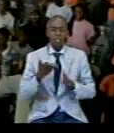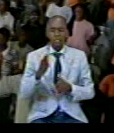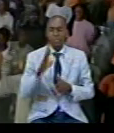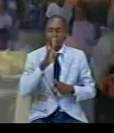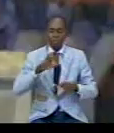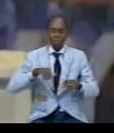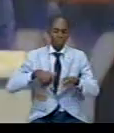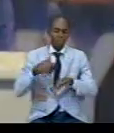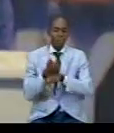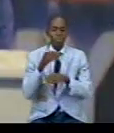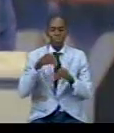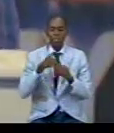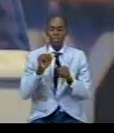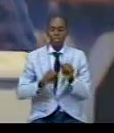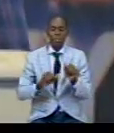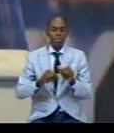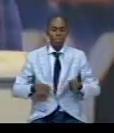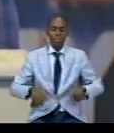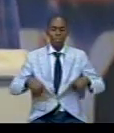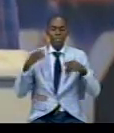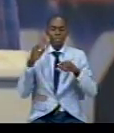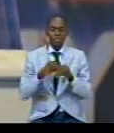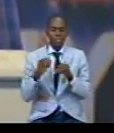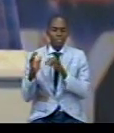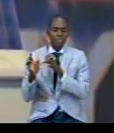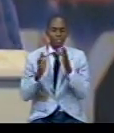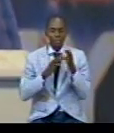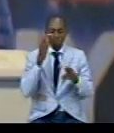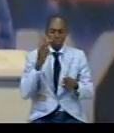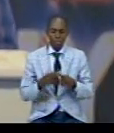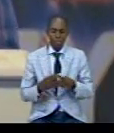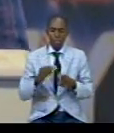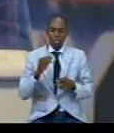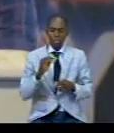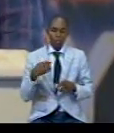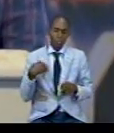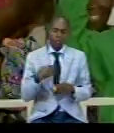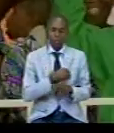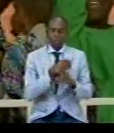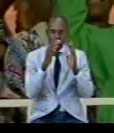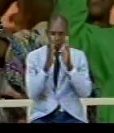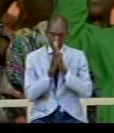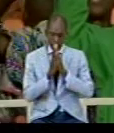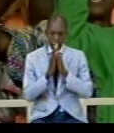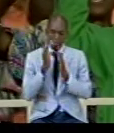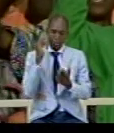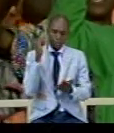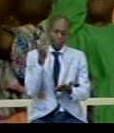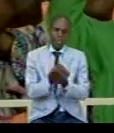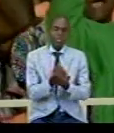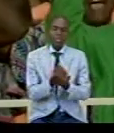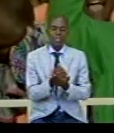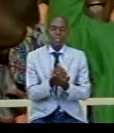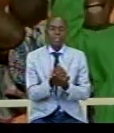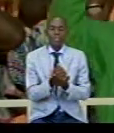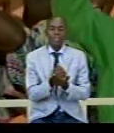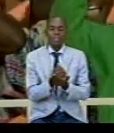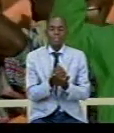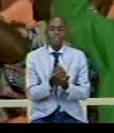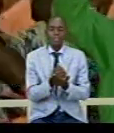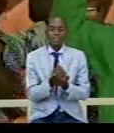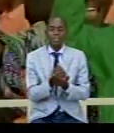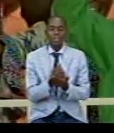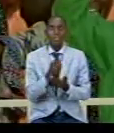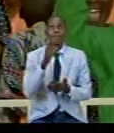in every life. In Jesus' name we pray. God